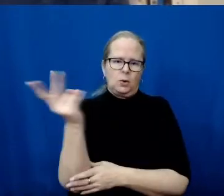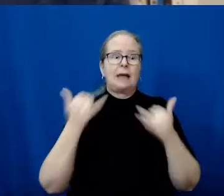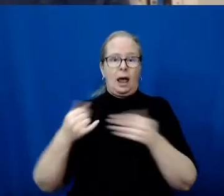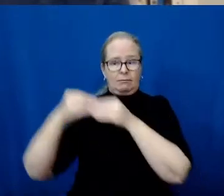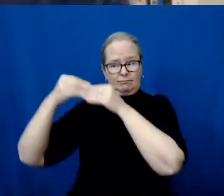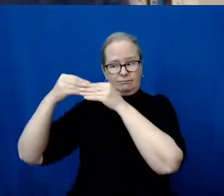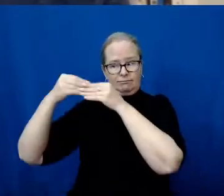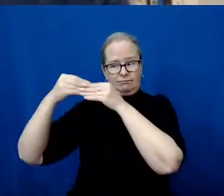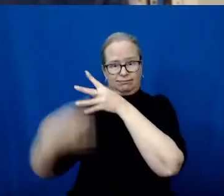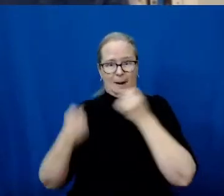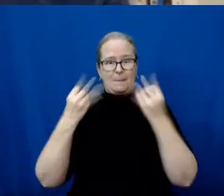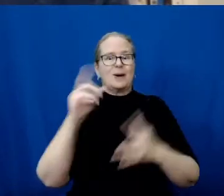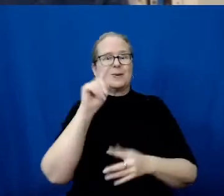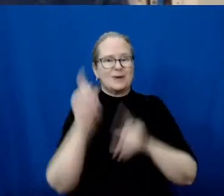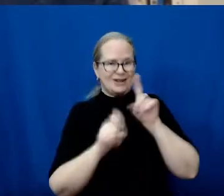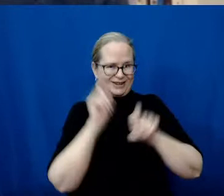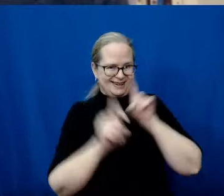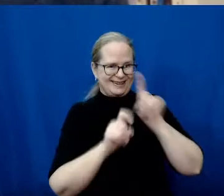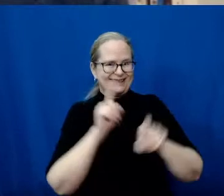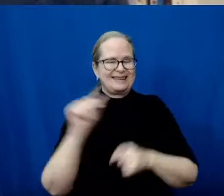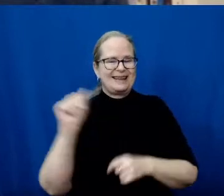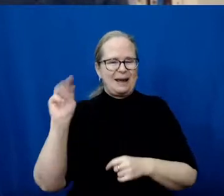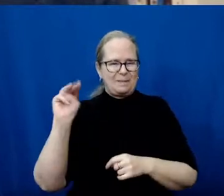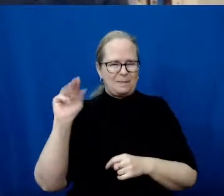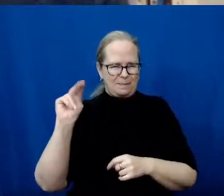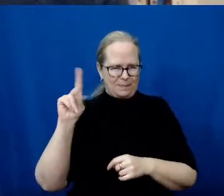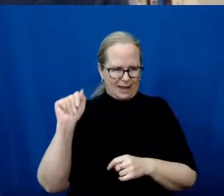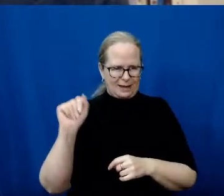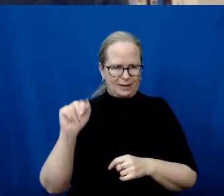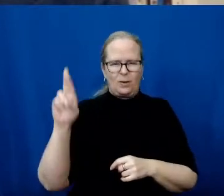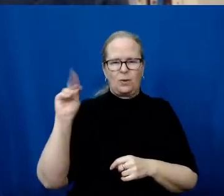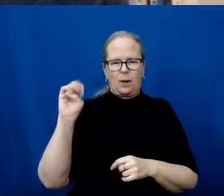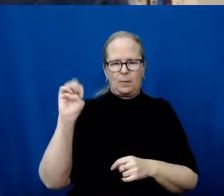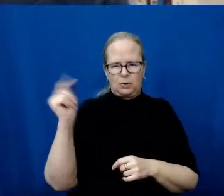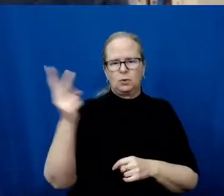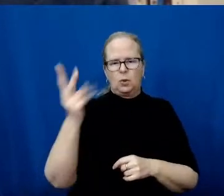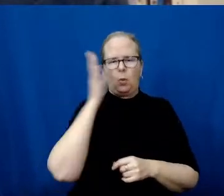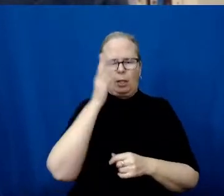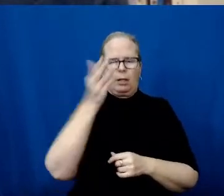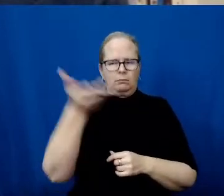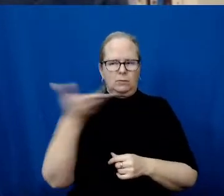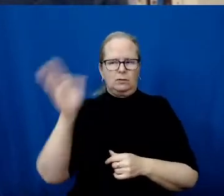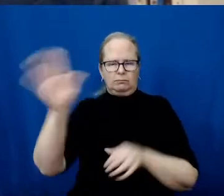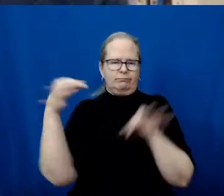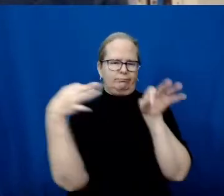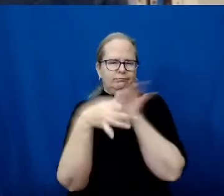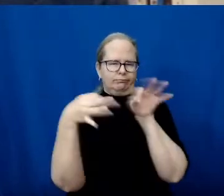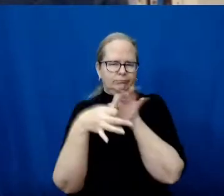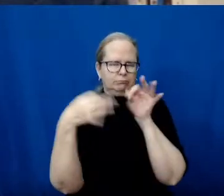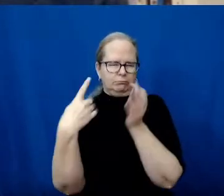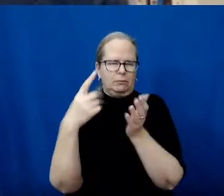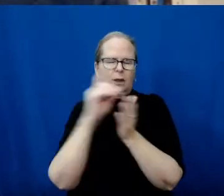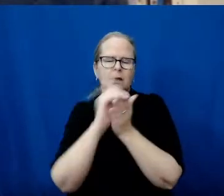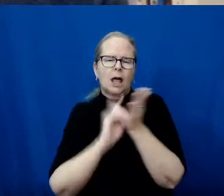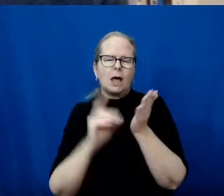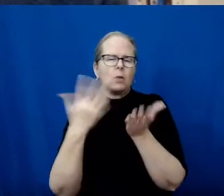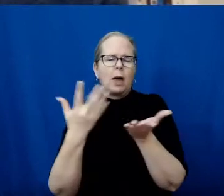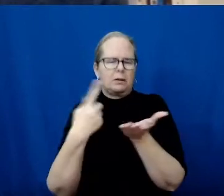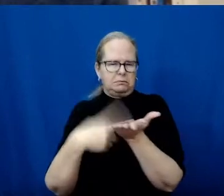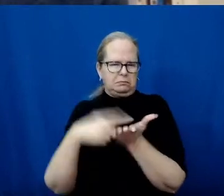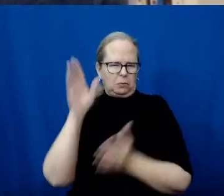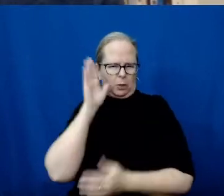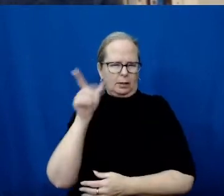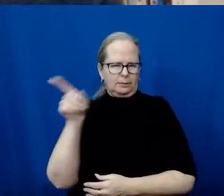around some of the design stuff for some of that stuff. I must admit that I too have a Corsi Rosenthal box that I built at